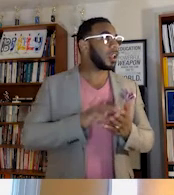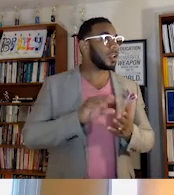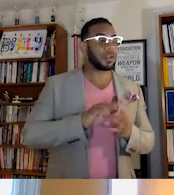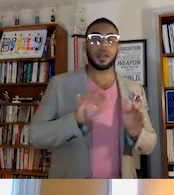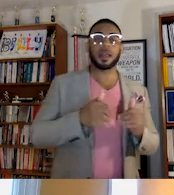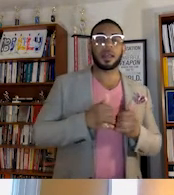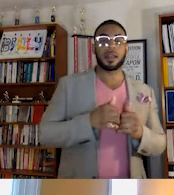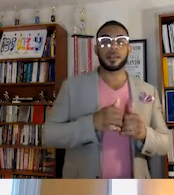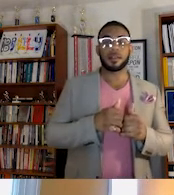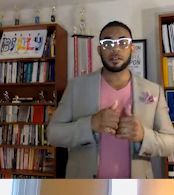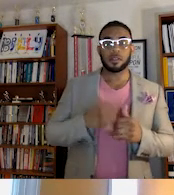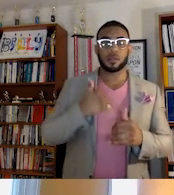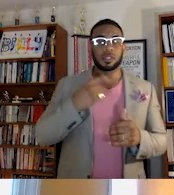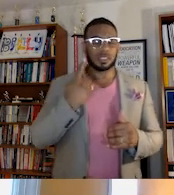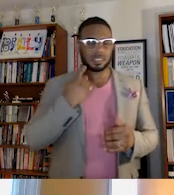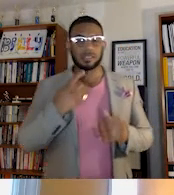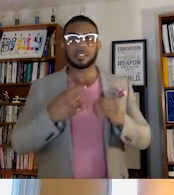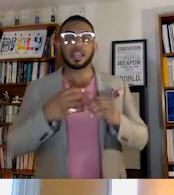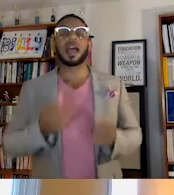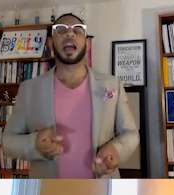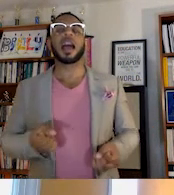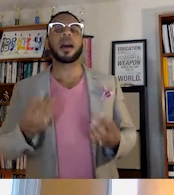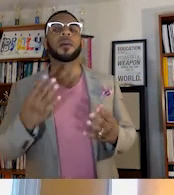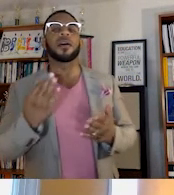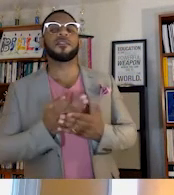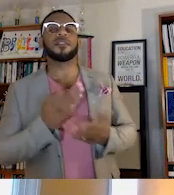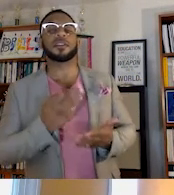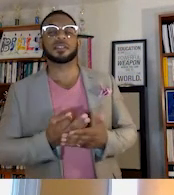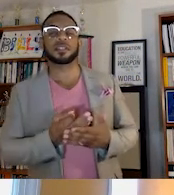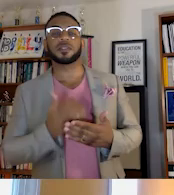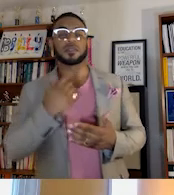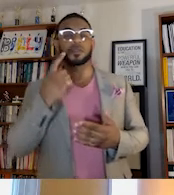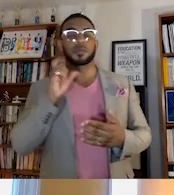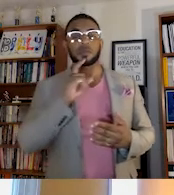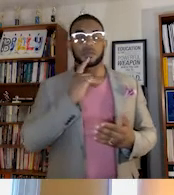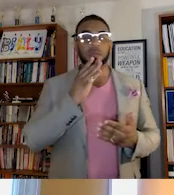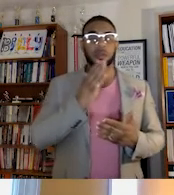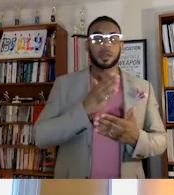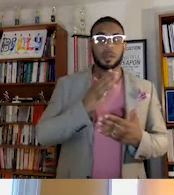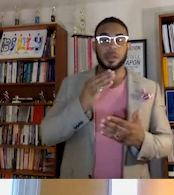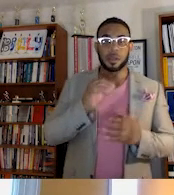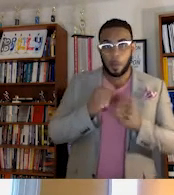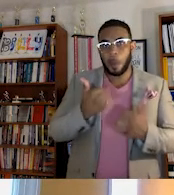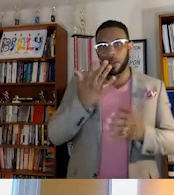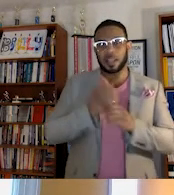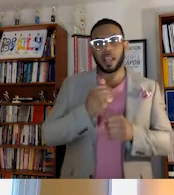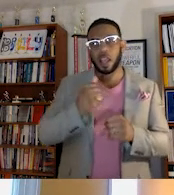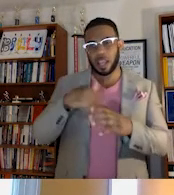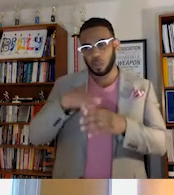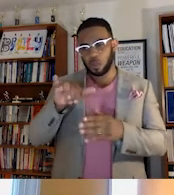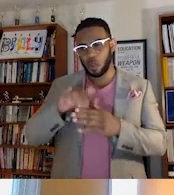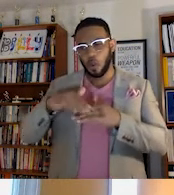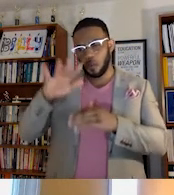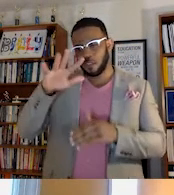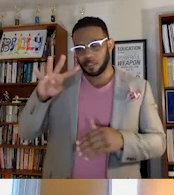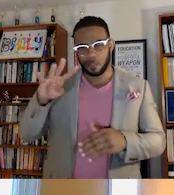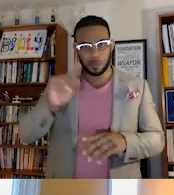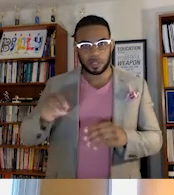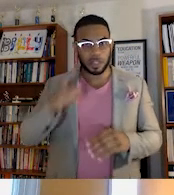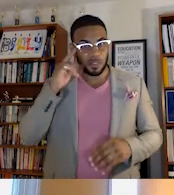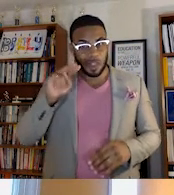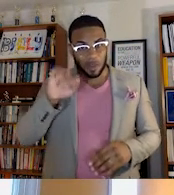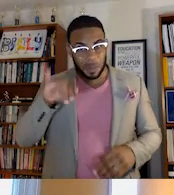learned recently how much funding police departments get. In New York, it's over 54%